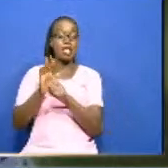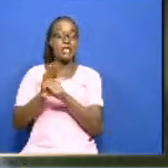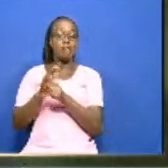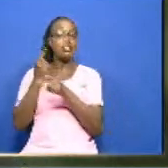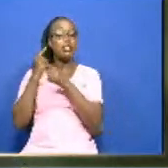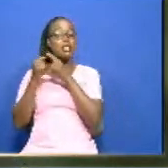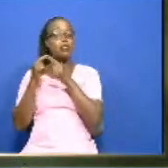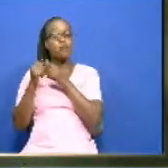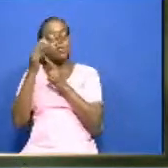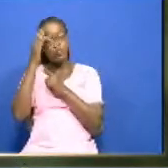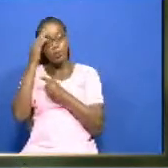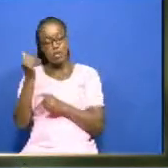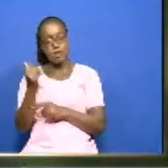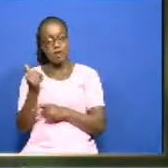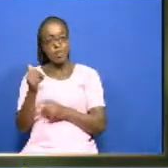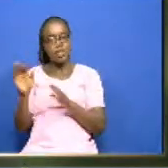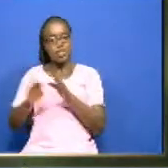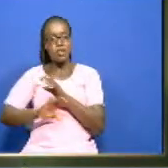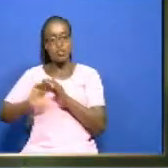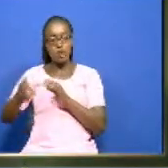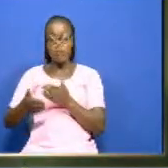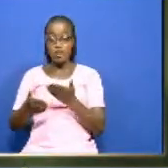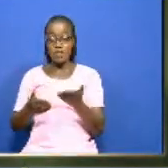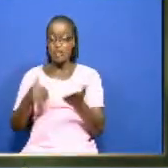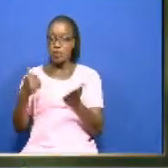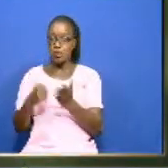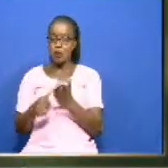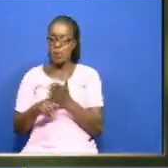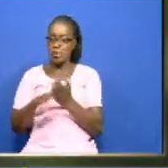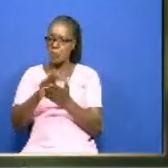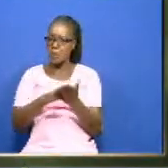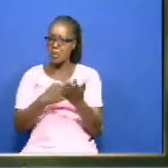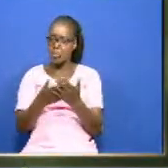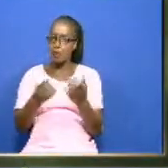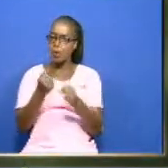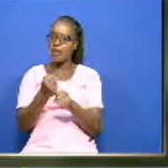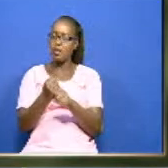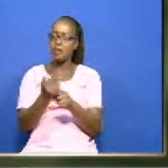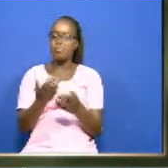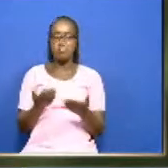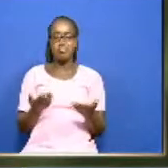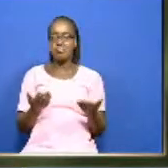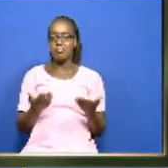this sub-county, there is problem of network. This